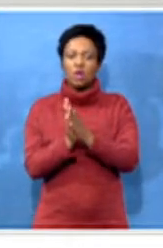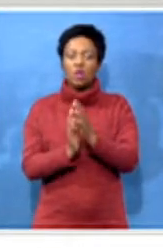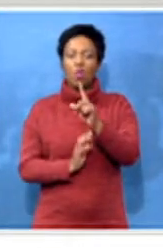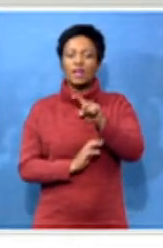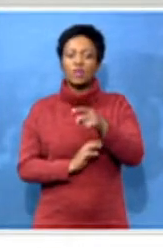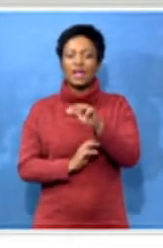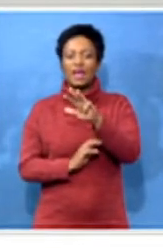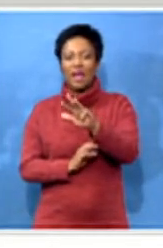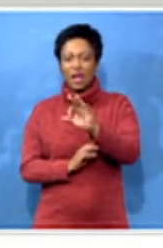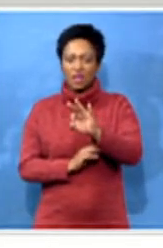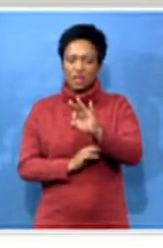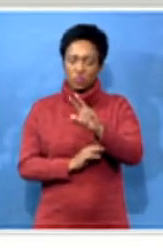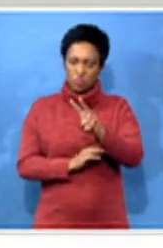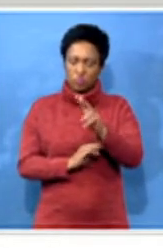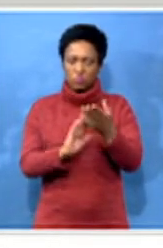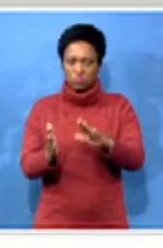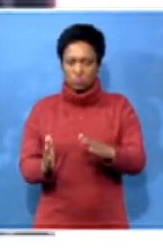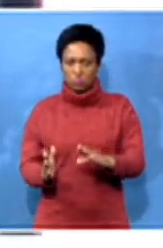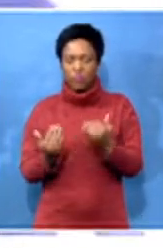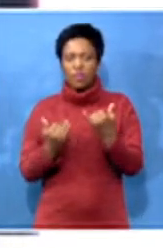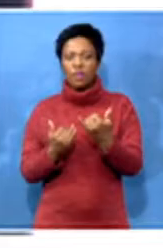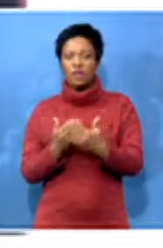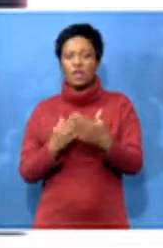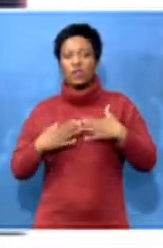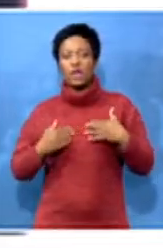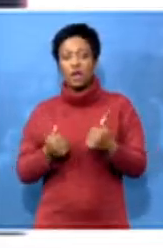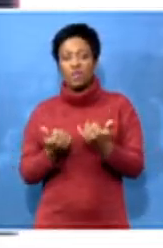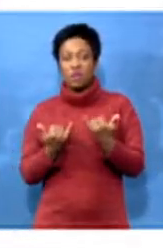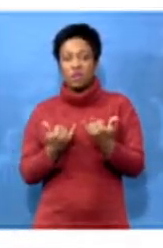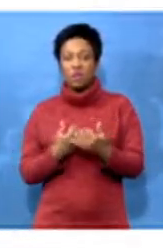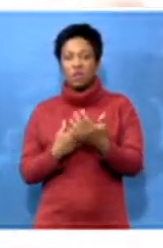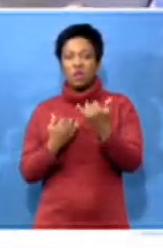1,932 deaths. Meanwhile, the recovery rate now stands at 64%.